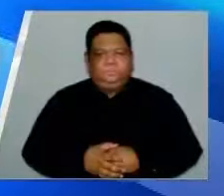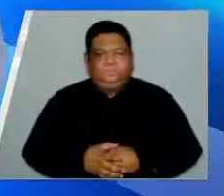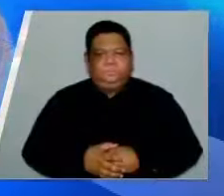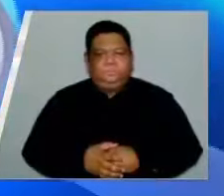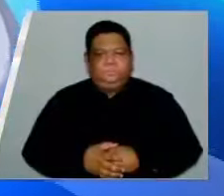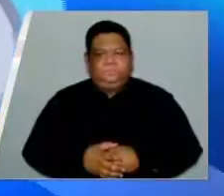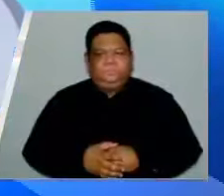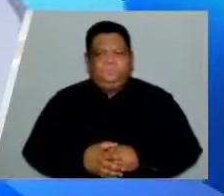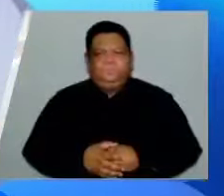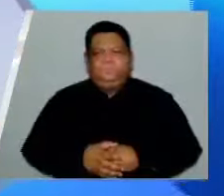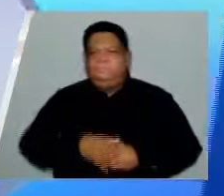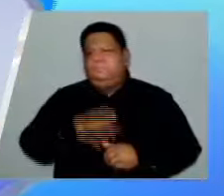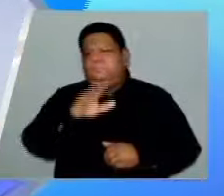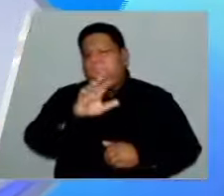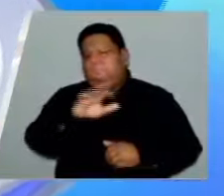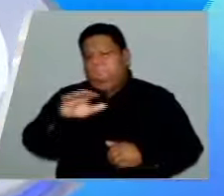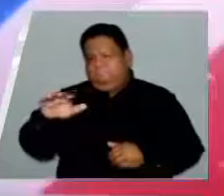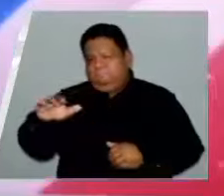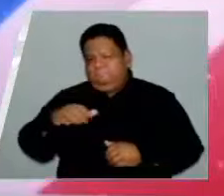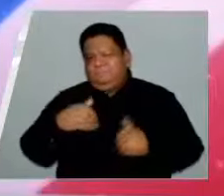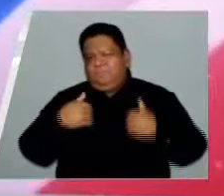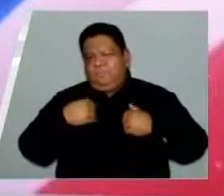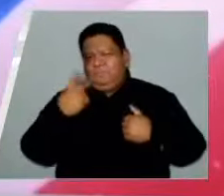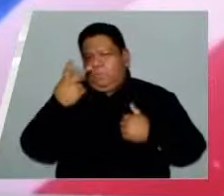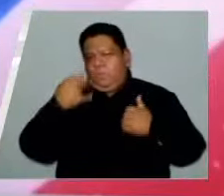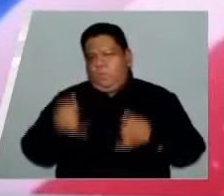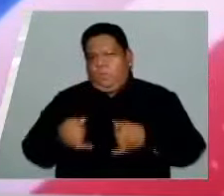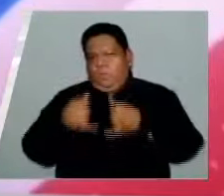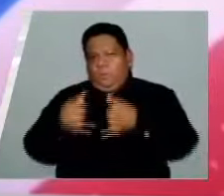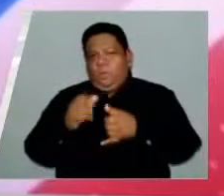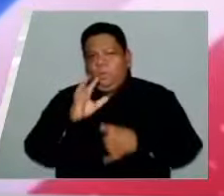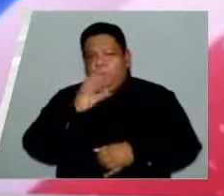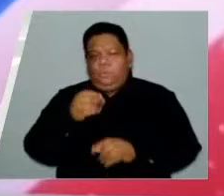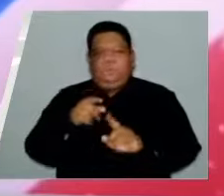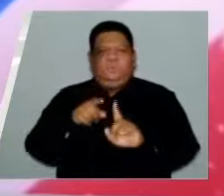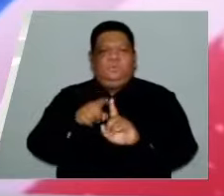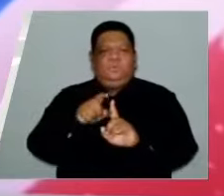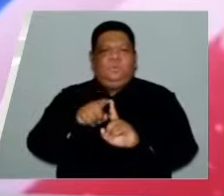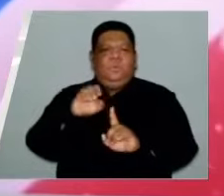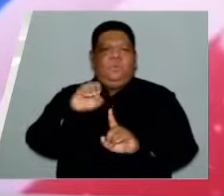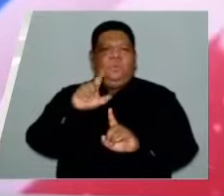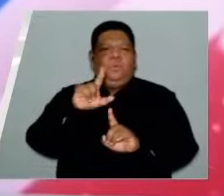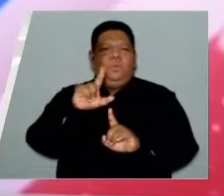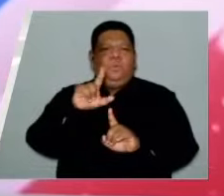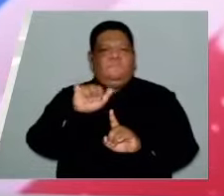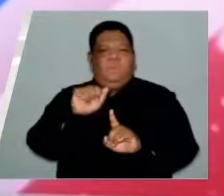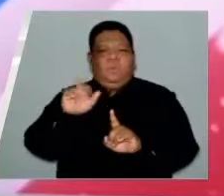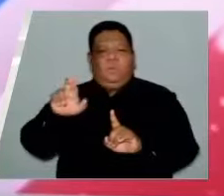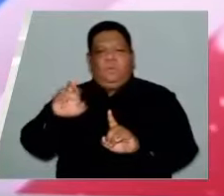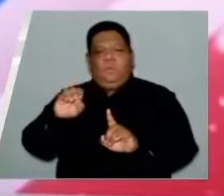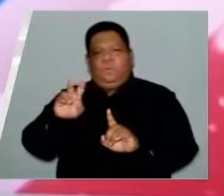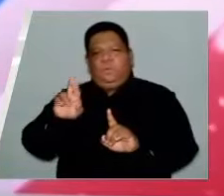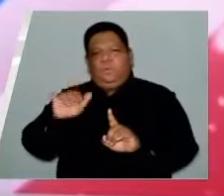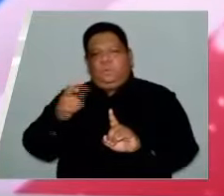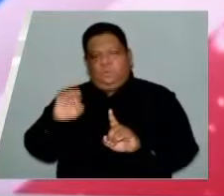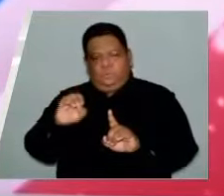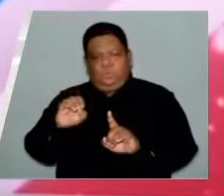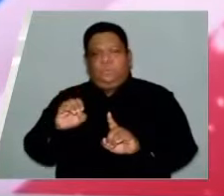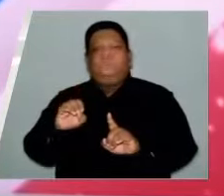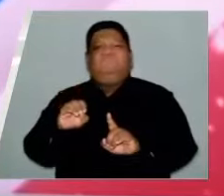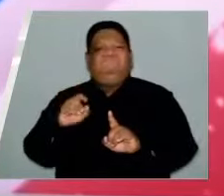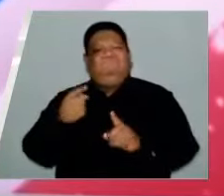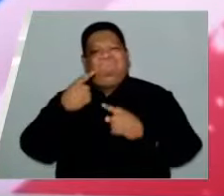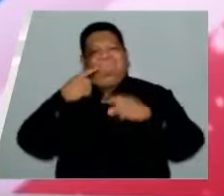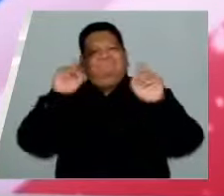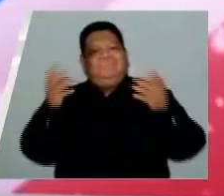Igan, dalawang major awards ang nakuha ng film singer na si Olivia Rodrigo sa People's Choice Awards. Big winner naman